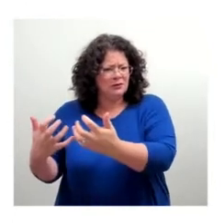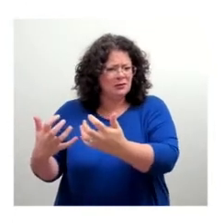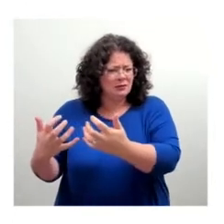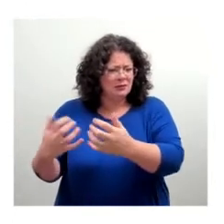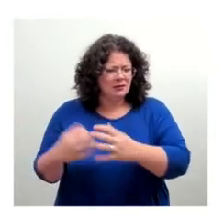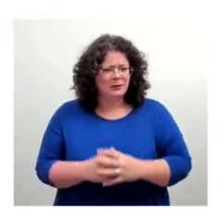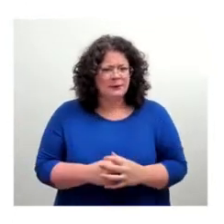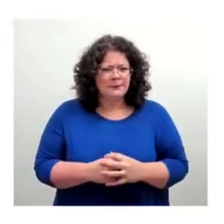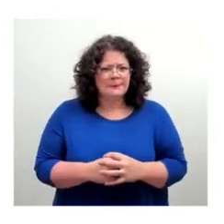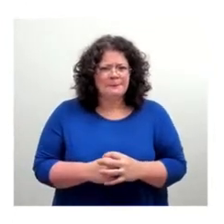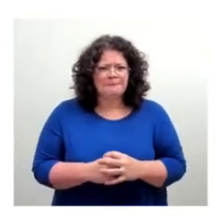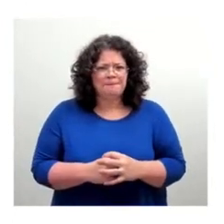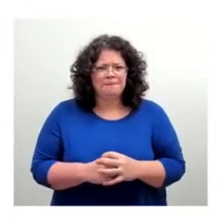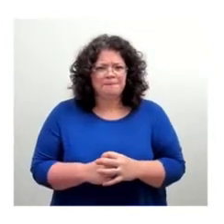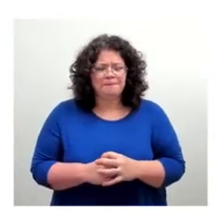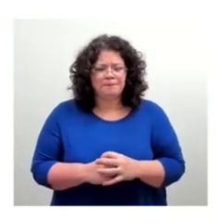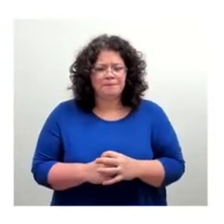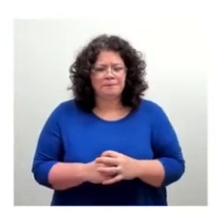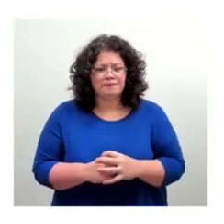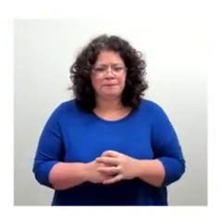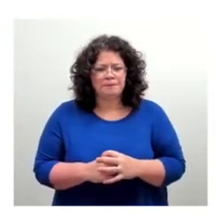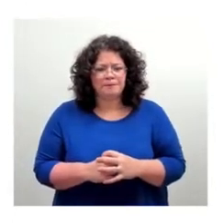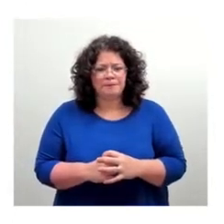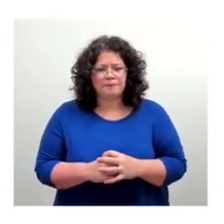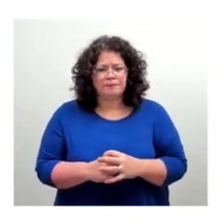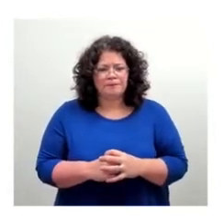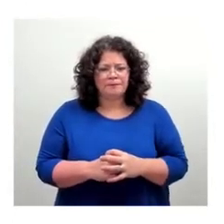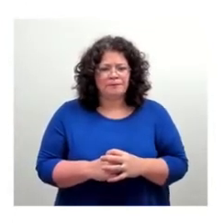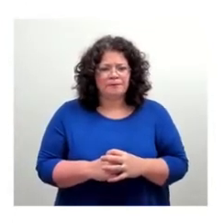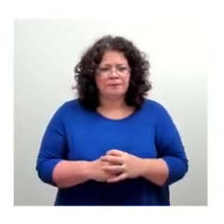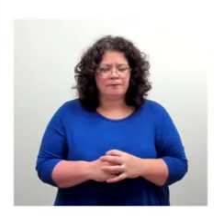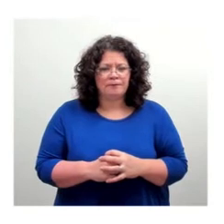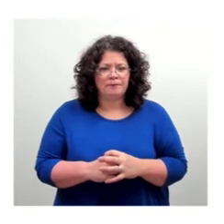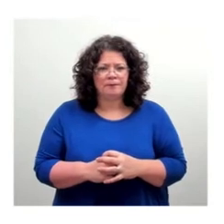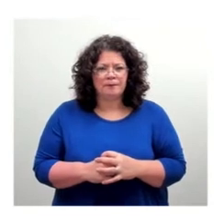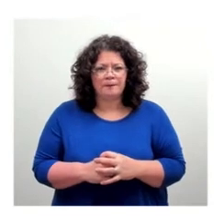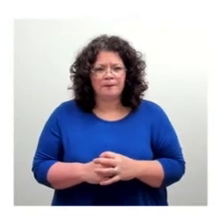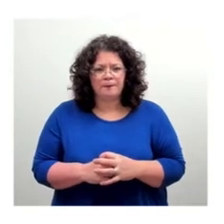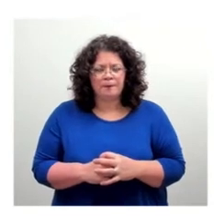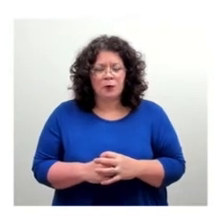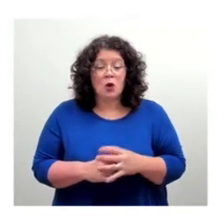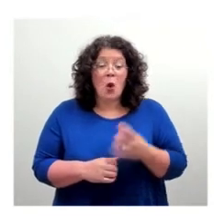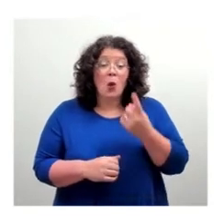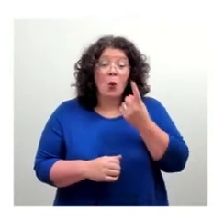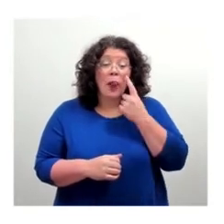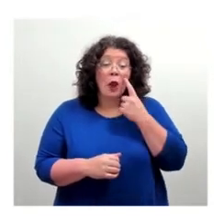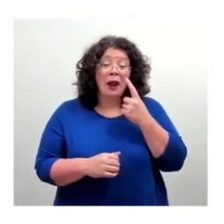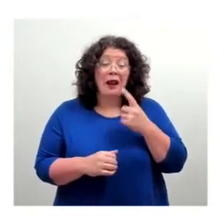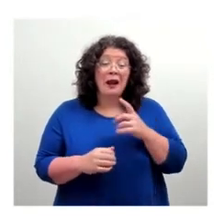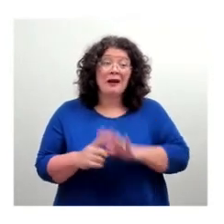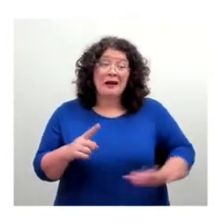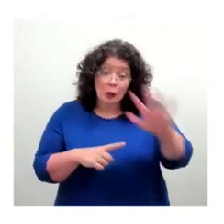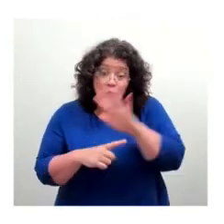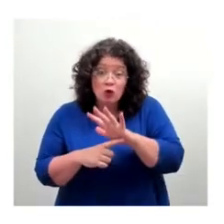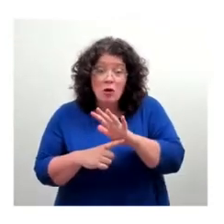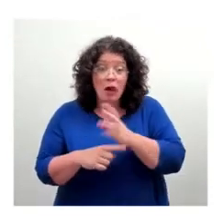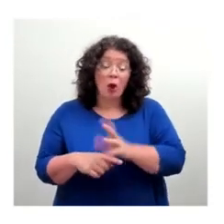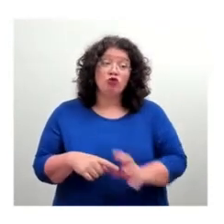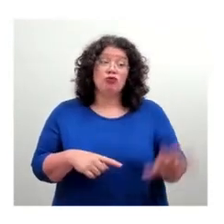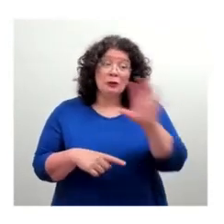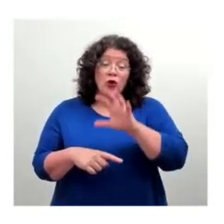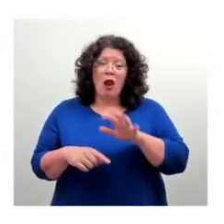audiences. So there's also a point about how, certainly with audio description, what we're doing